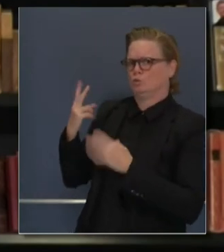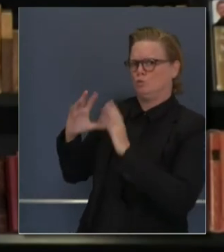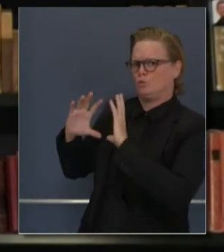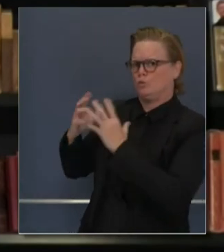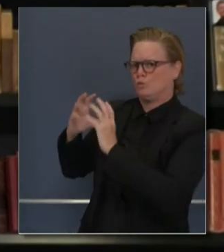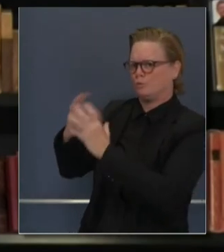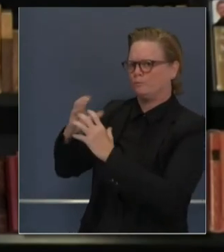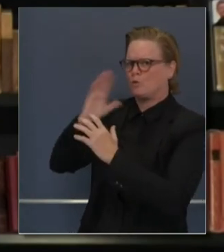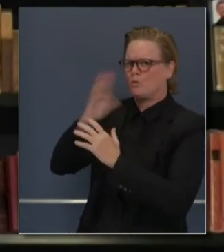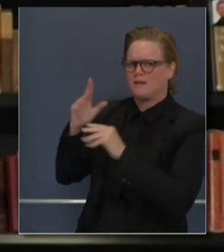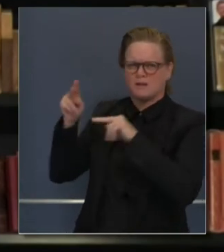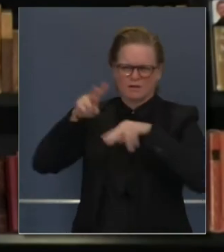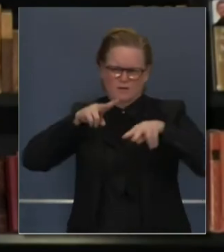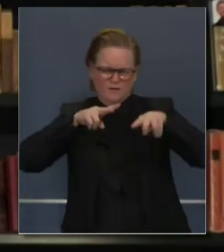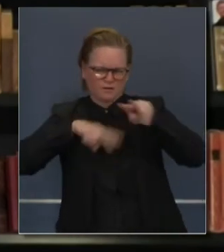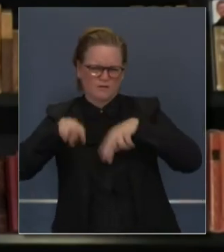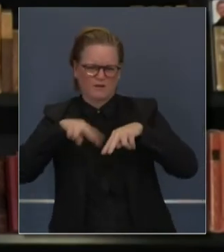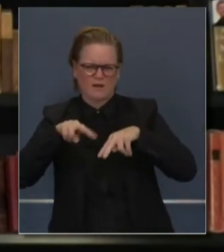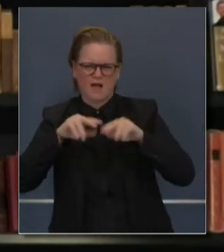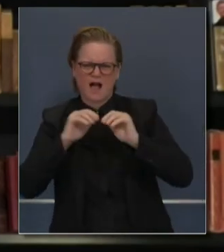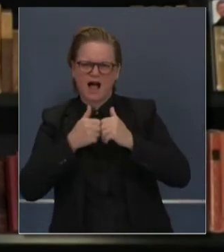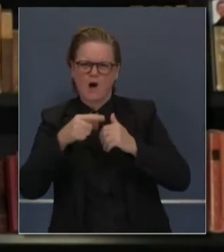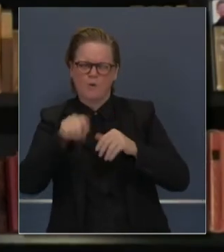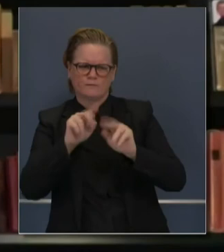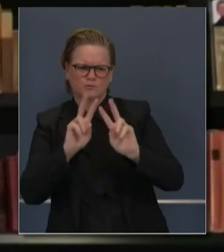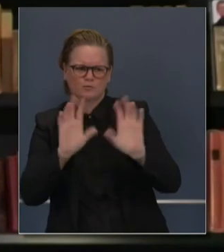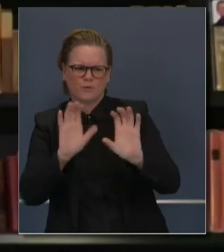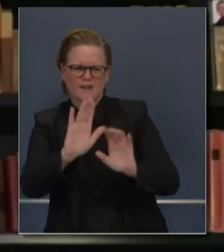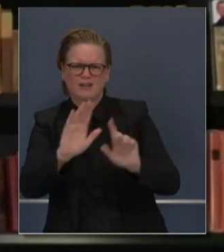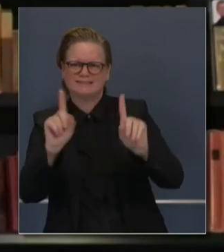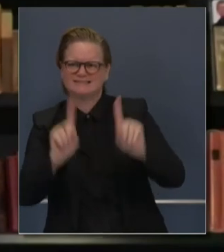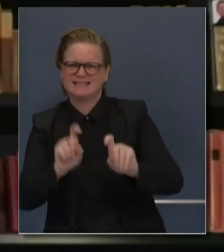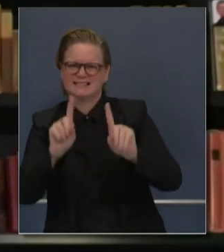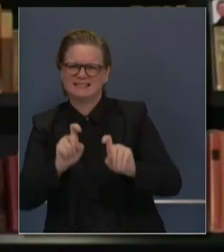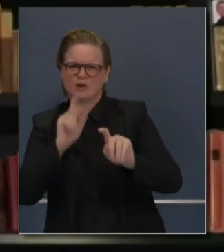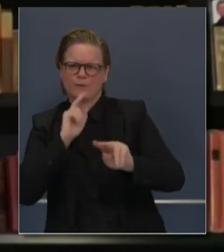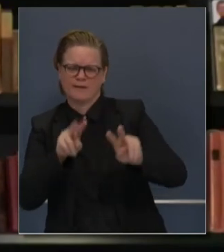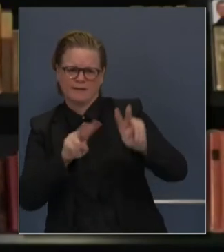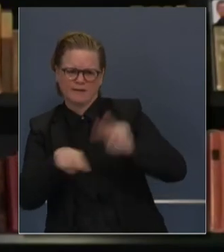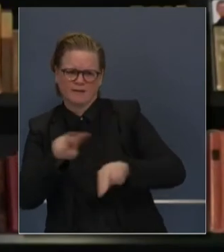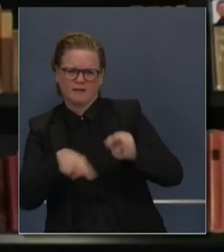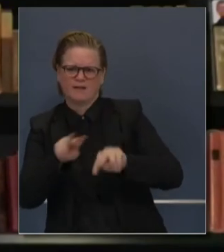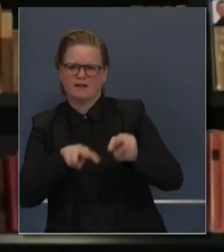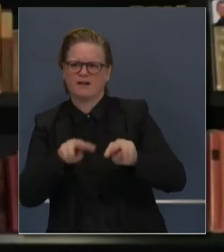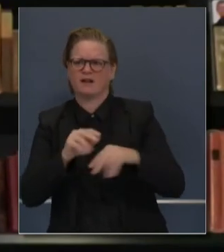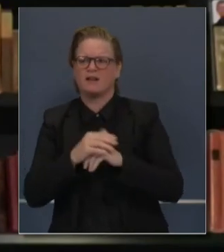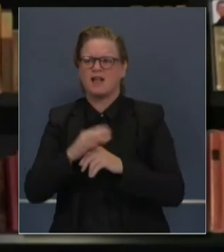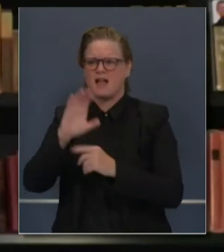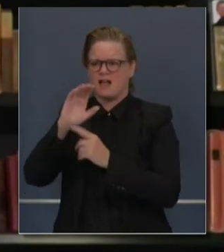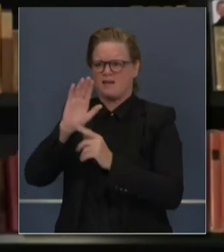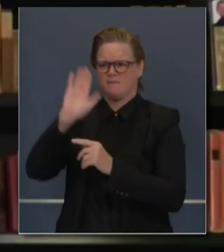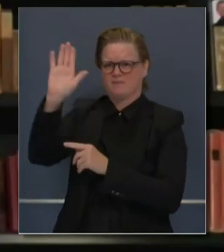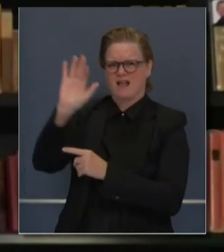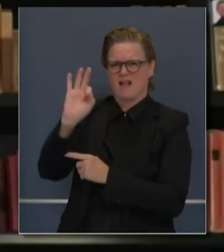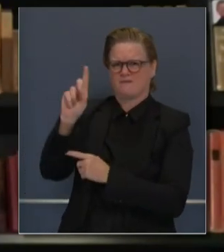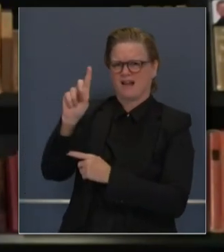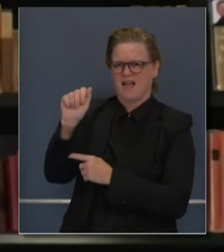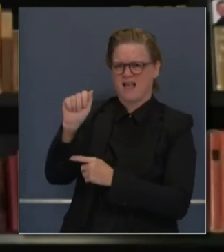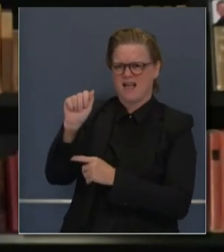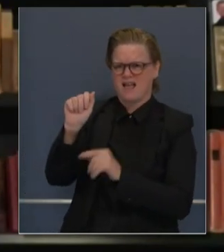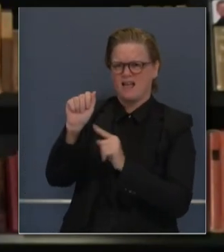been already made public and submitted by the FDA. They've reviewed two of those trials. We're waiting for the details, third